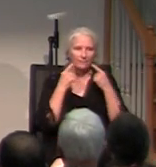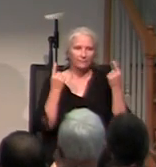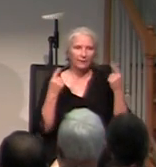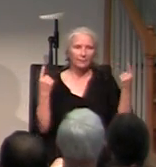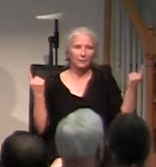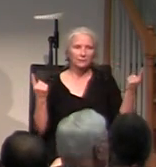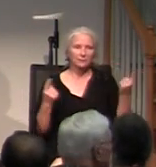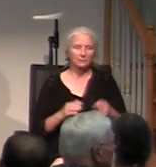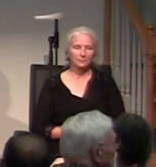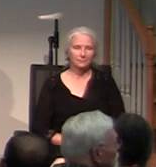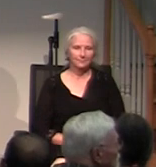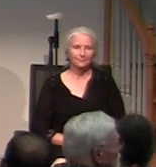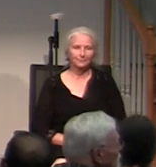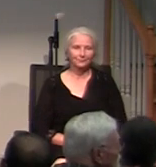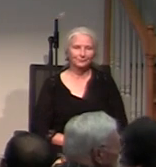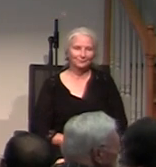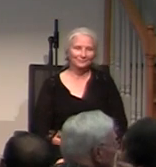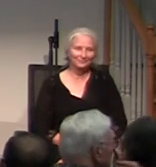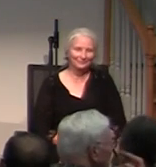of God?